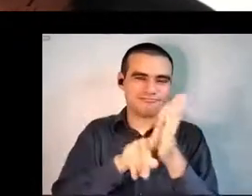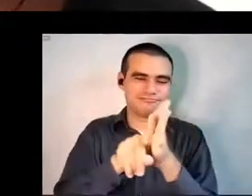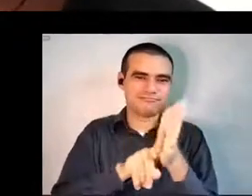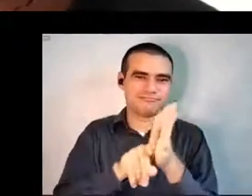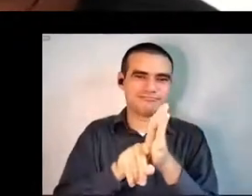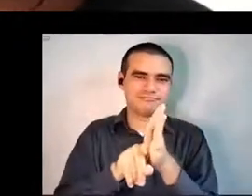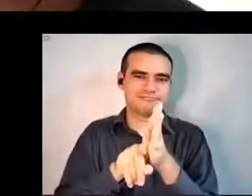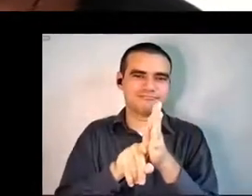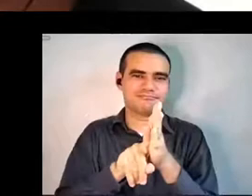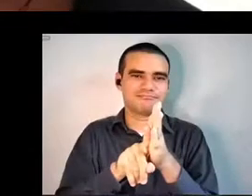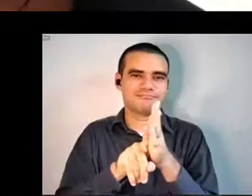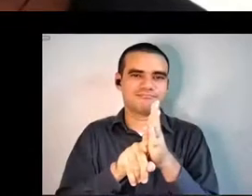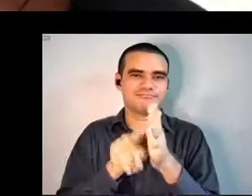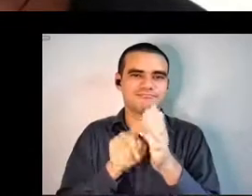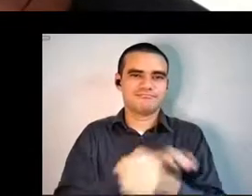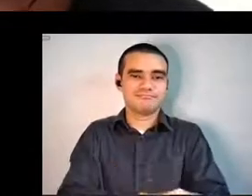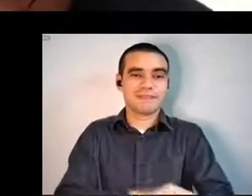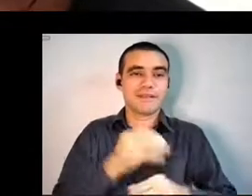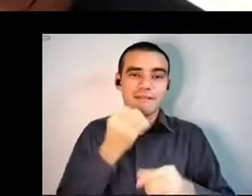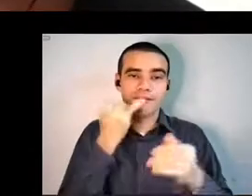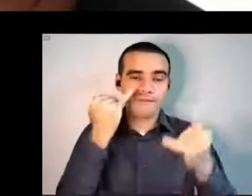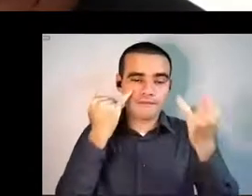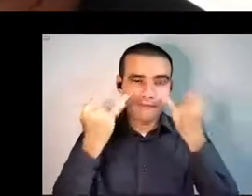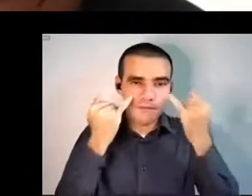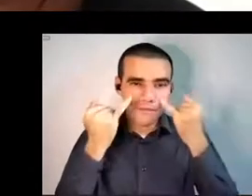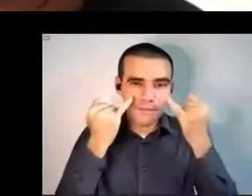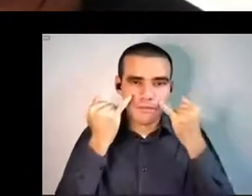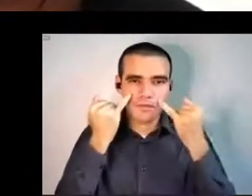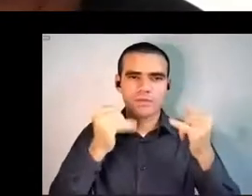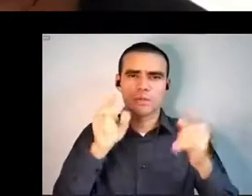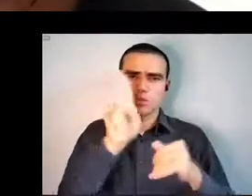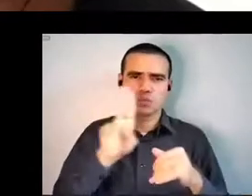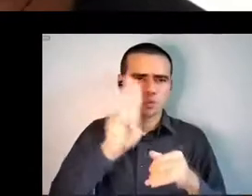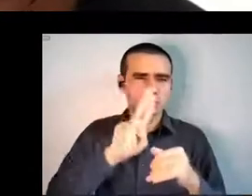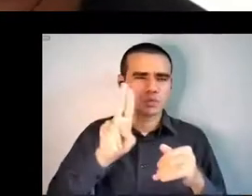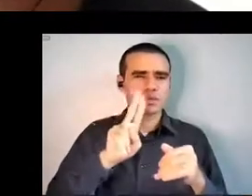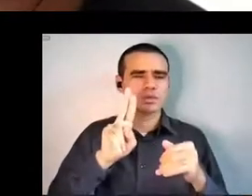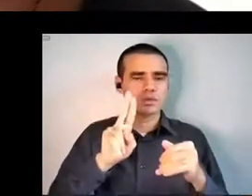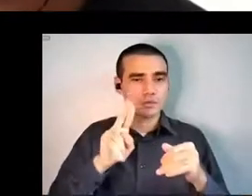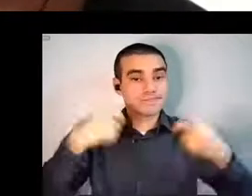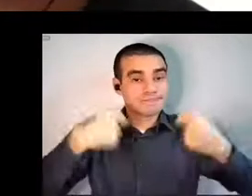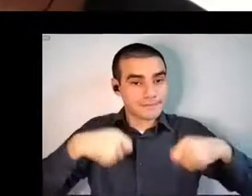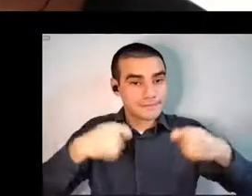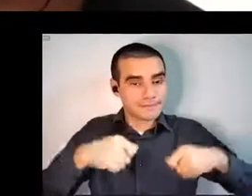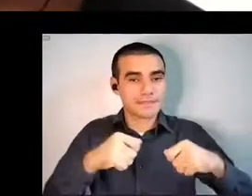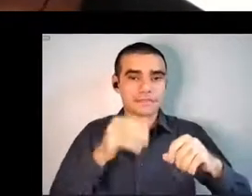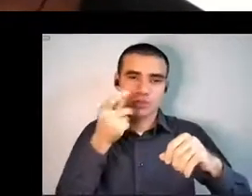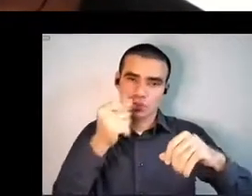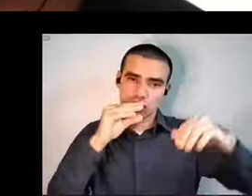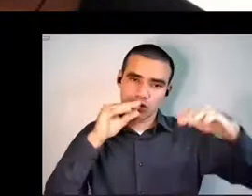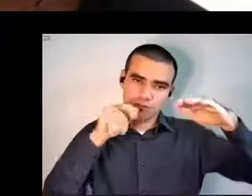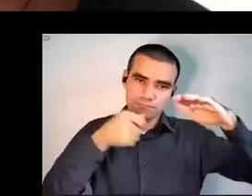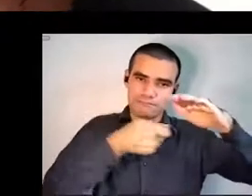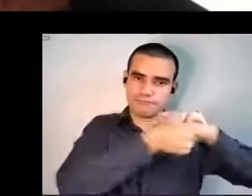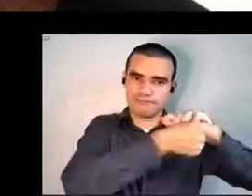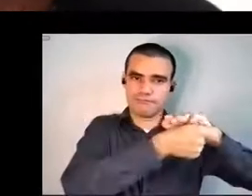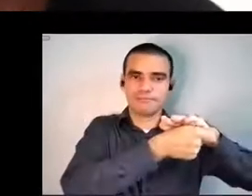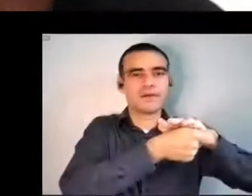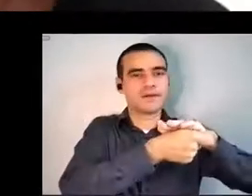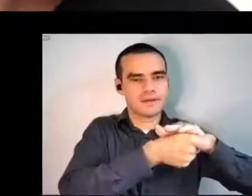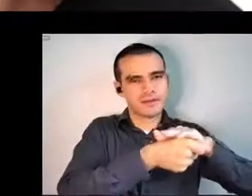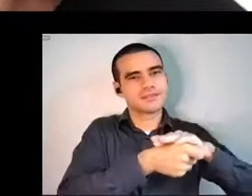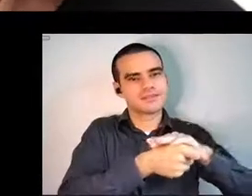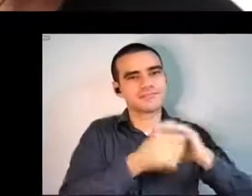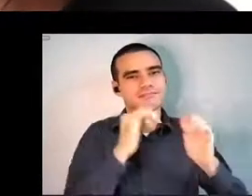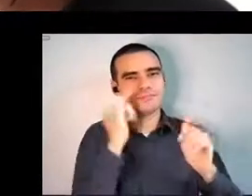quality research and be able to prospect and generate useful information, but it's necessary to invest in this